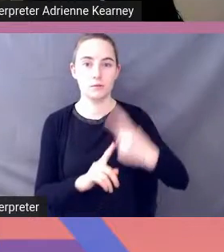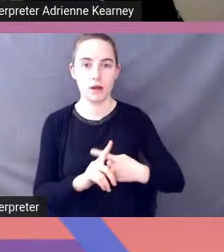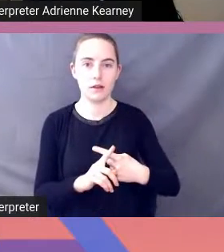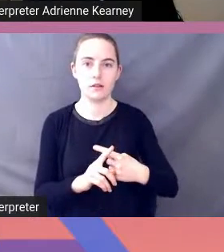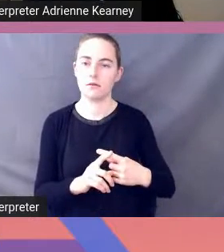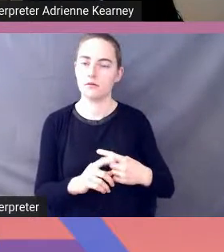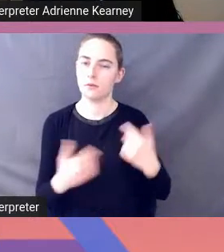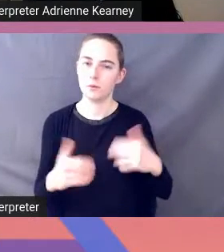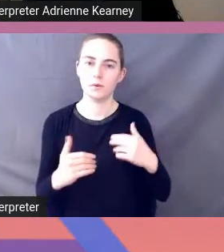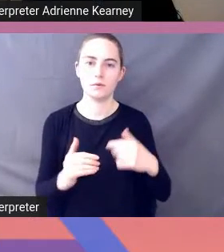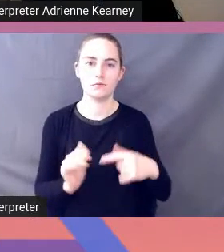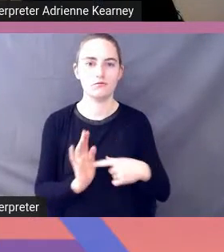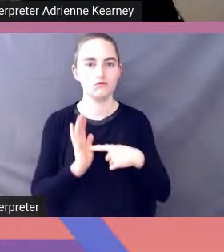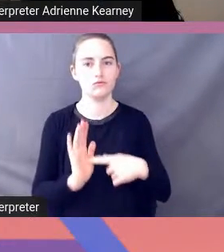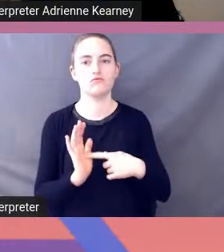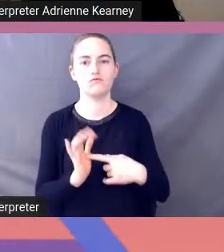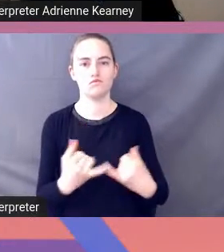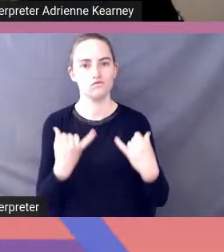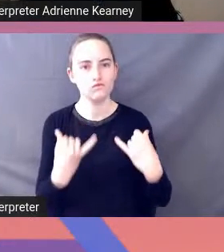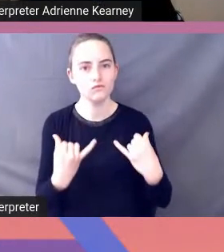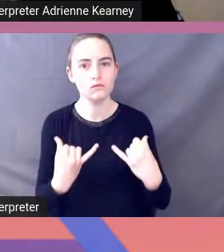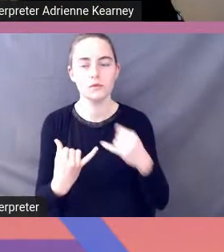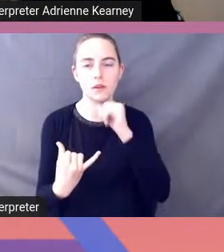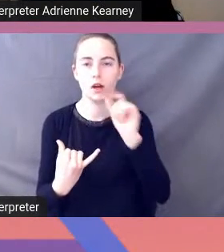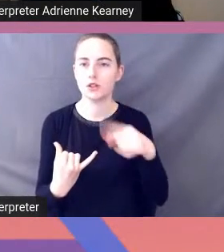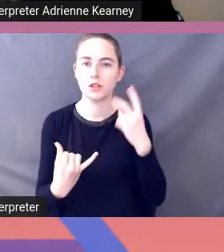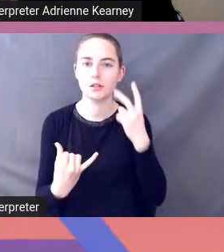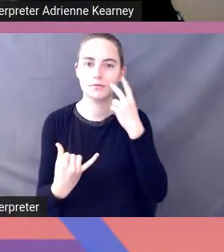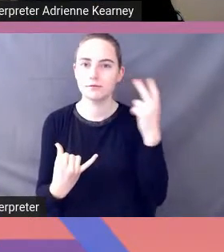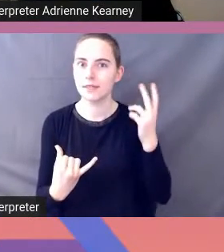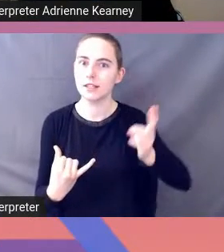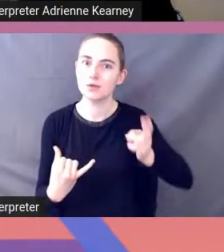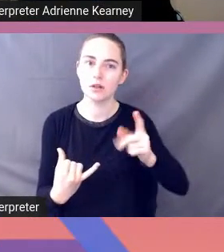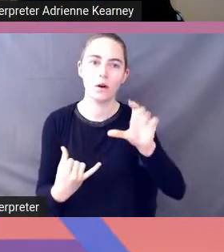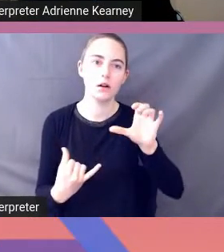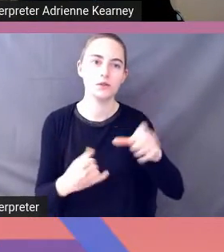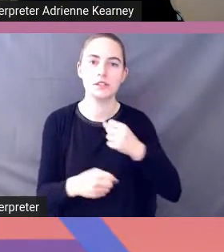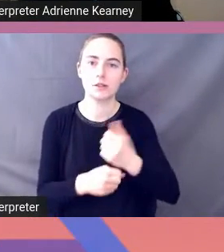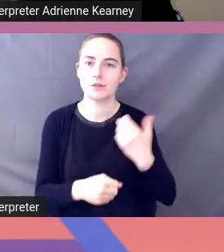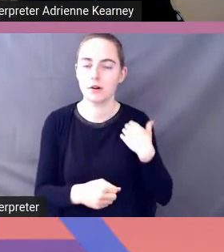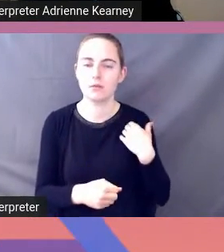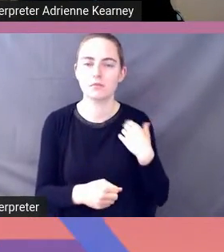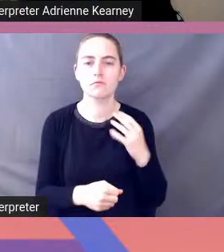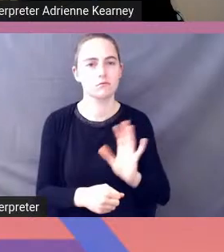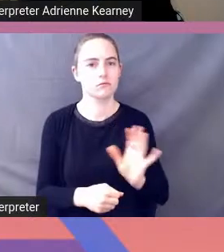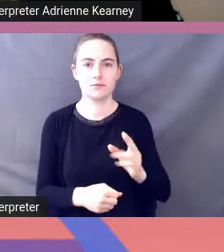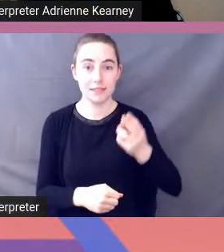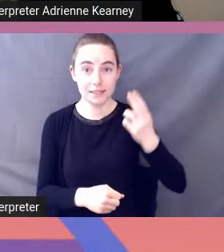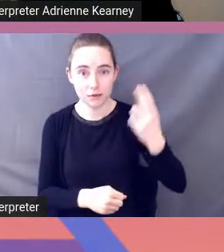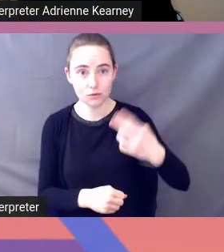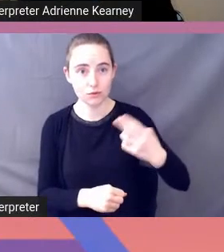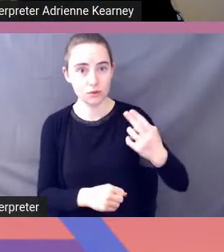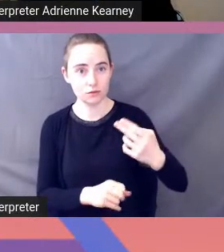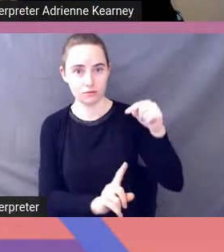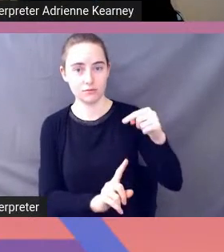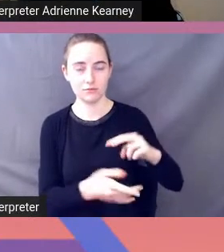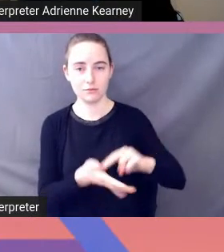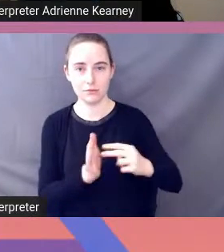doesn't just have to be, history doesn't just have to mean 100 years ago somebody did this. History can also mean like today we're sitting